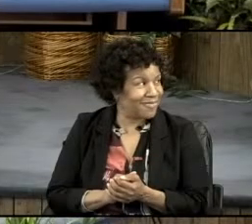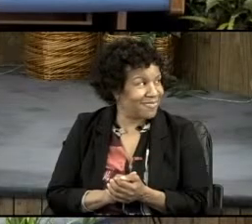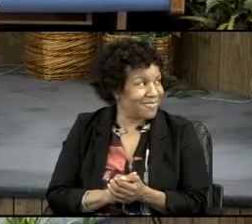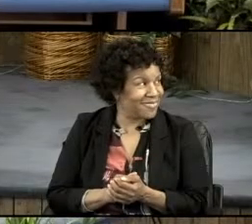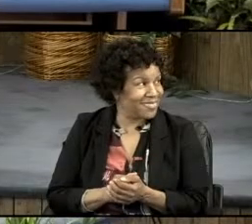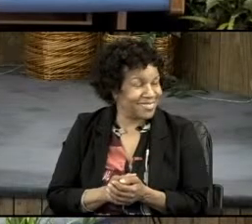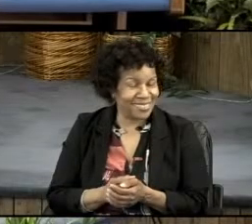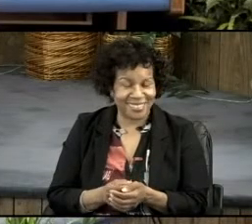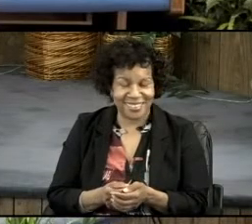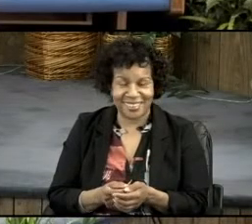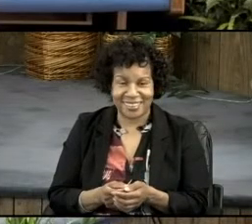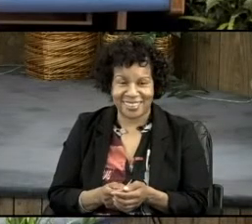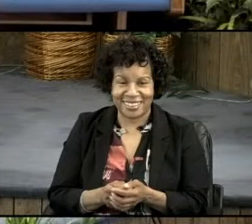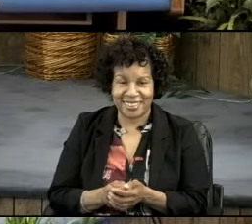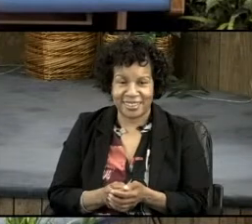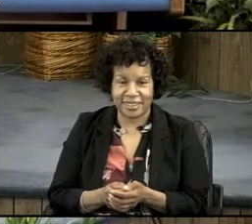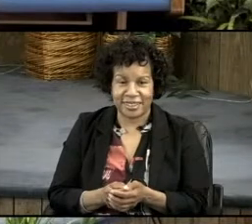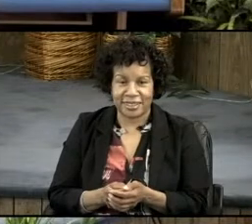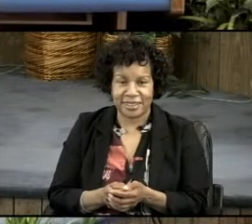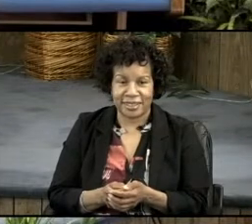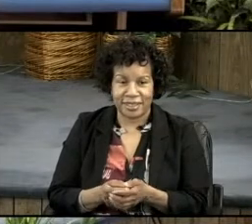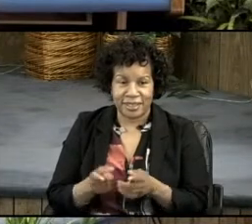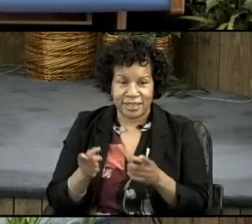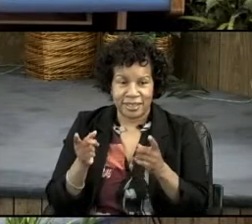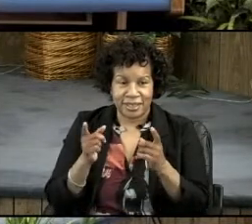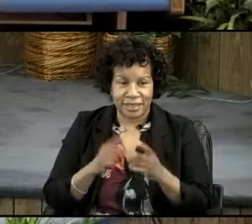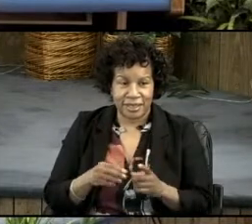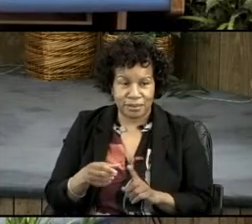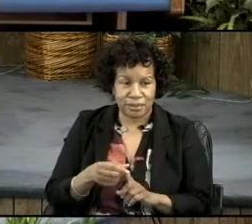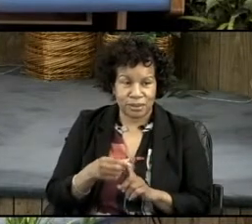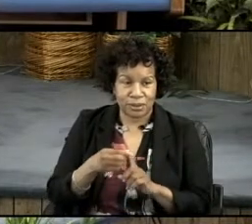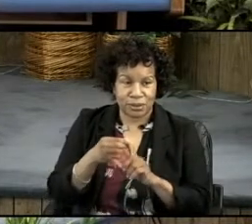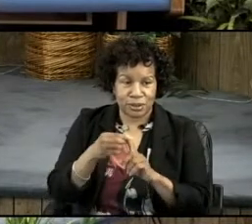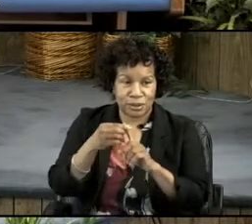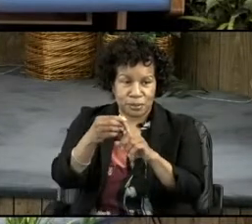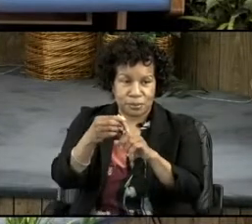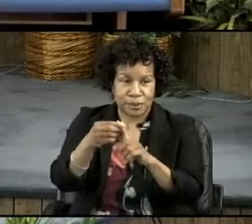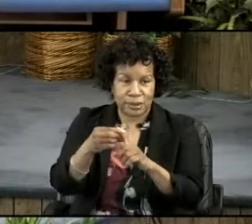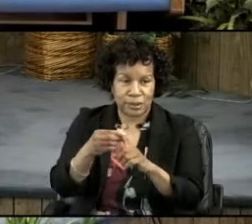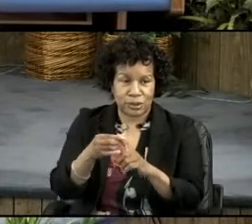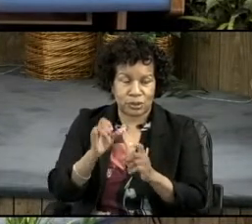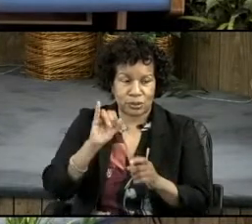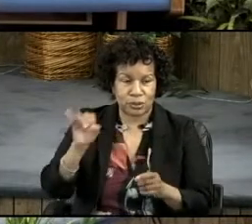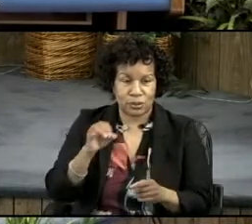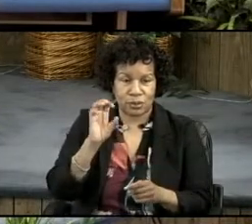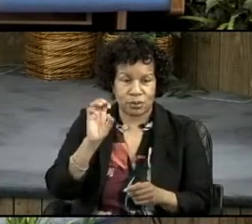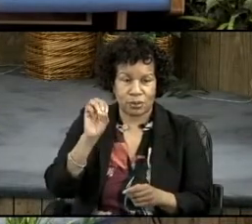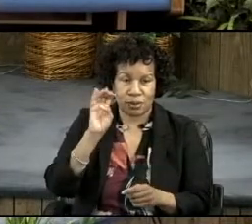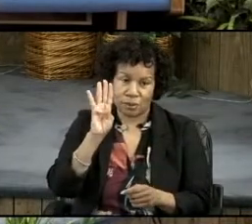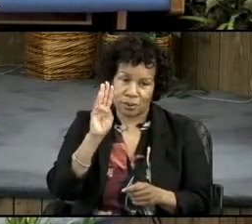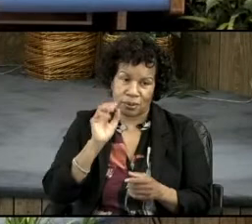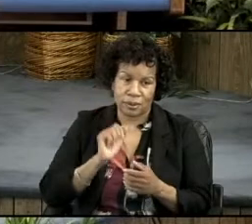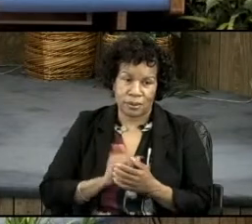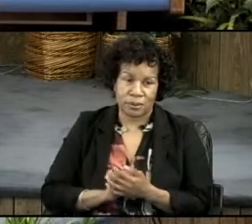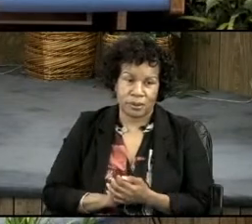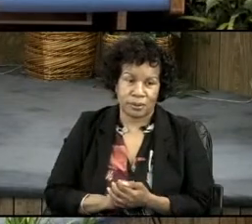To come to Special Operations. And the minute I got to Special